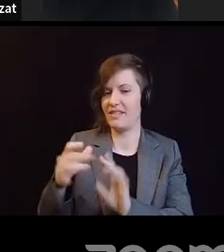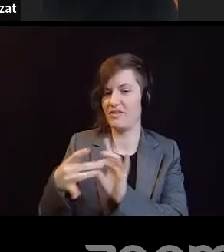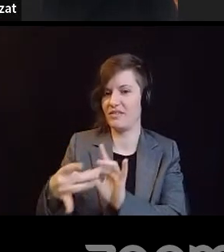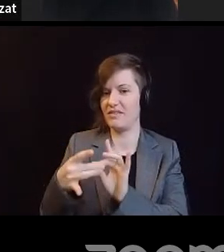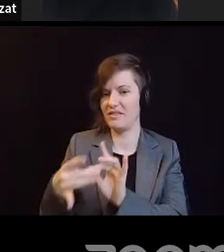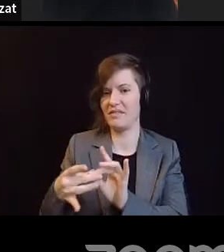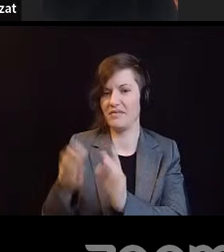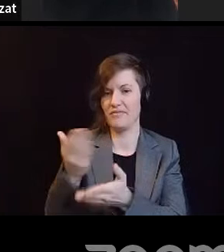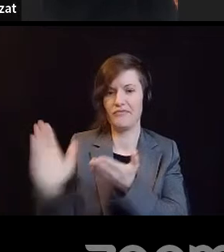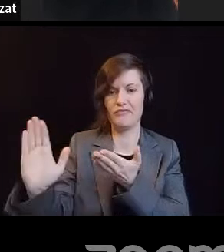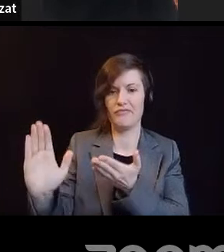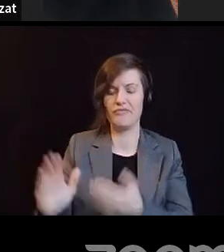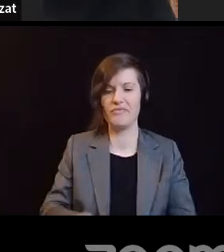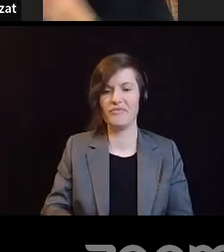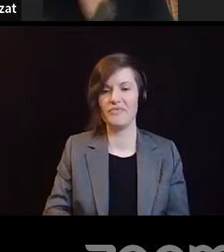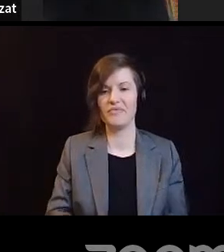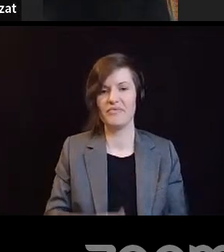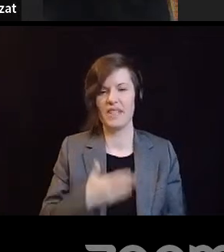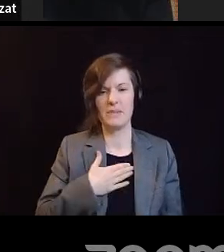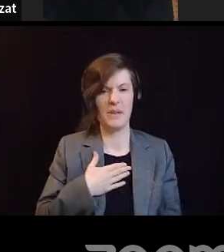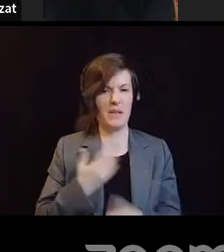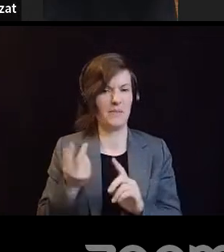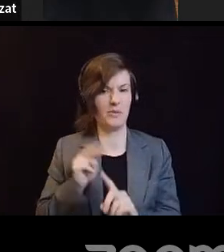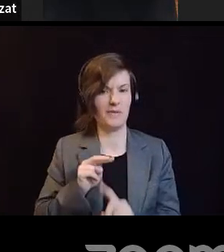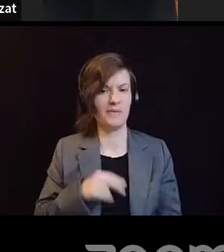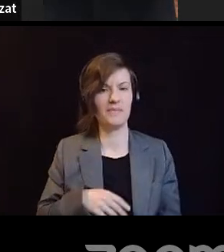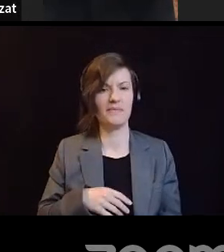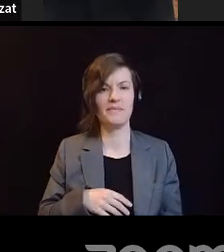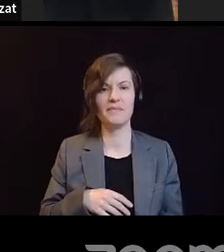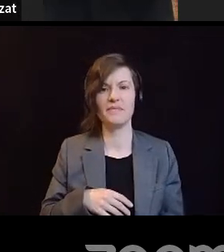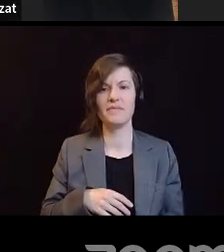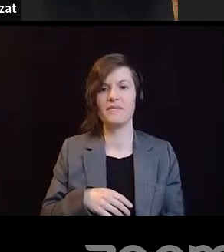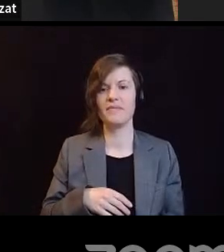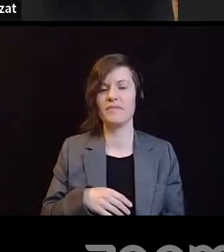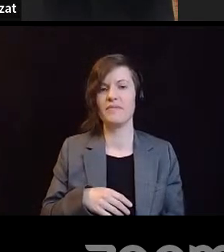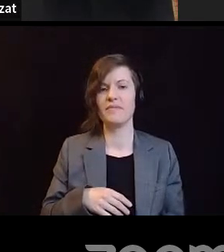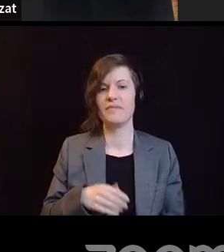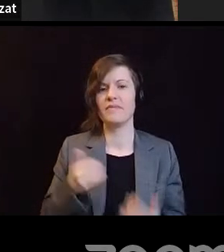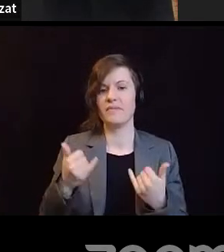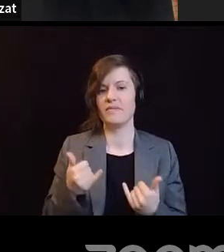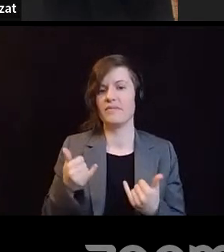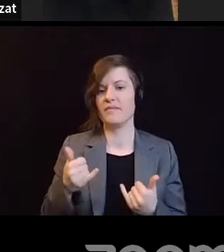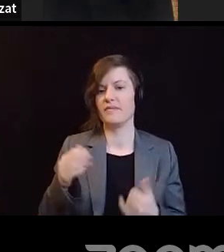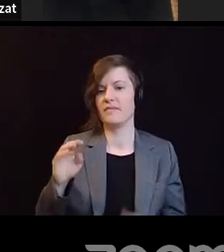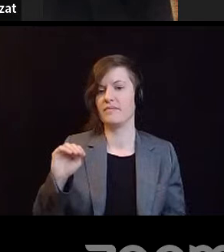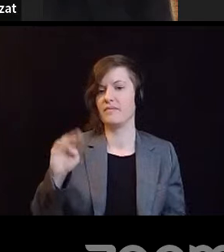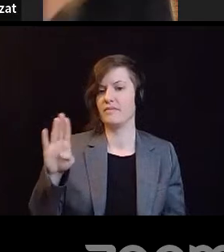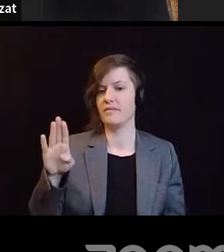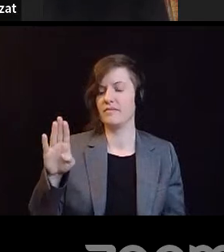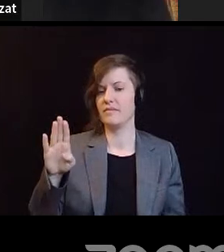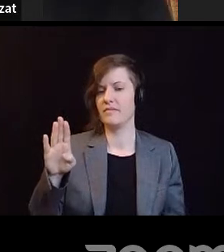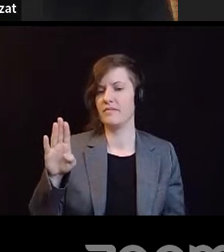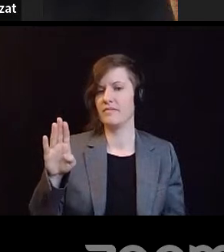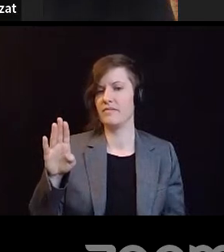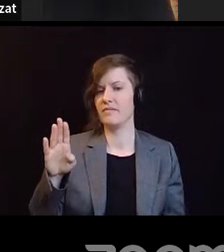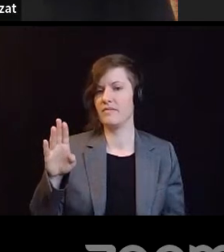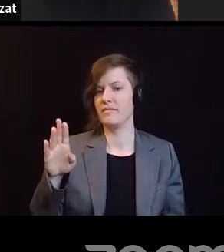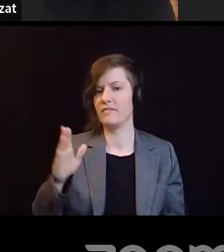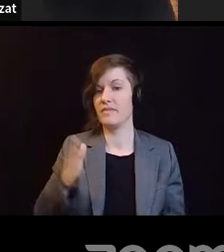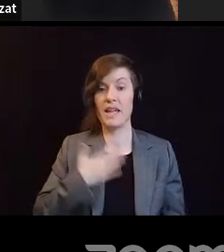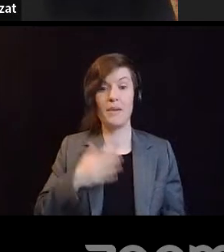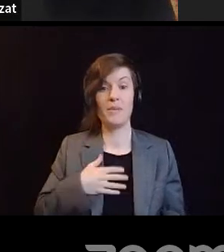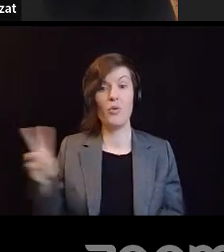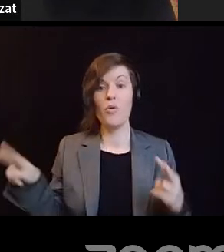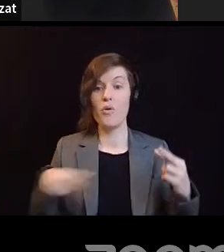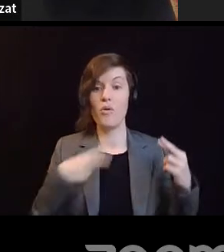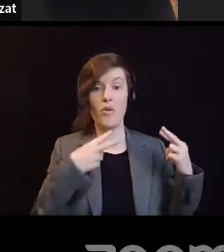In the aftermath, I see, you know, the Brotherhood is very happy once again to turn to the human rights community and to other, you know, other